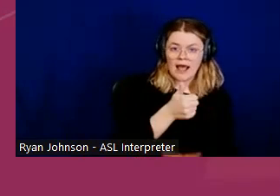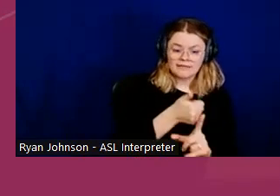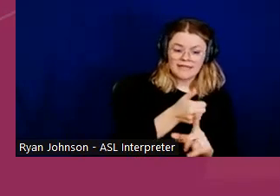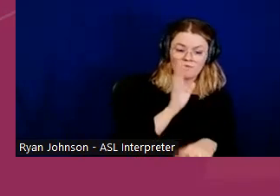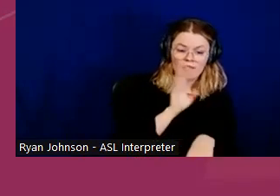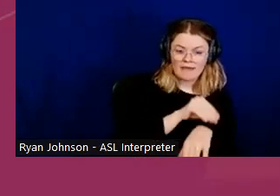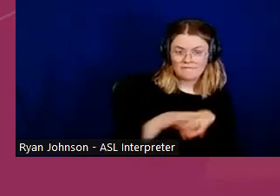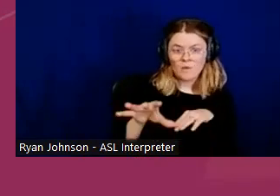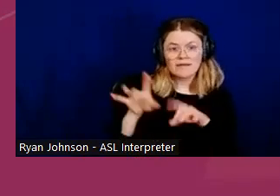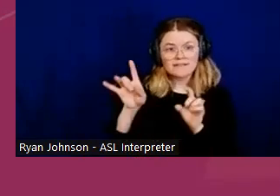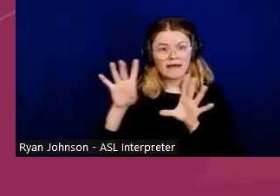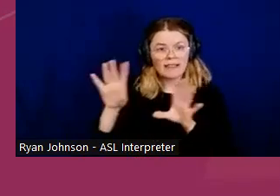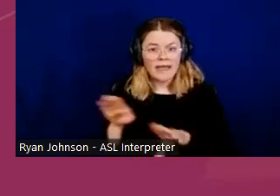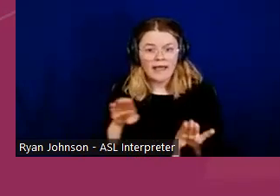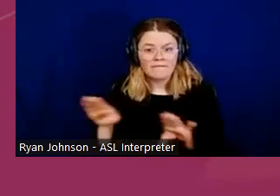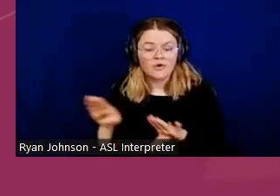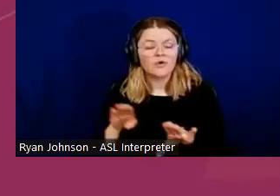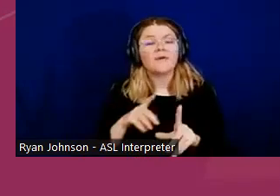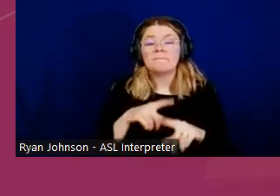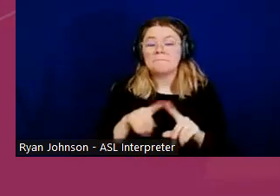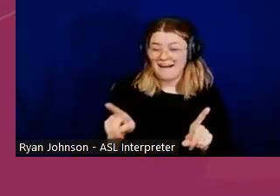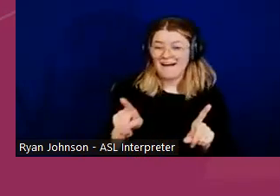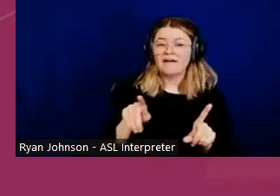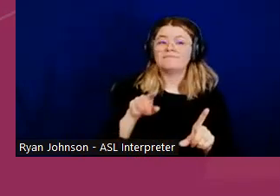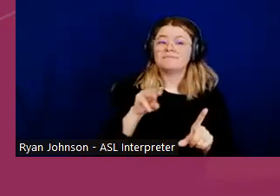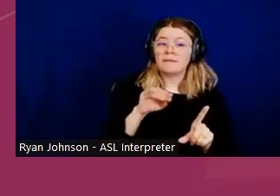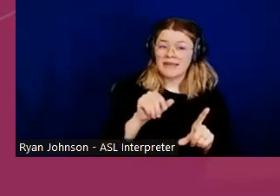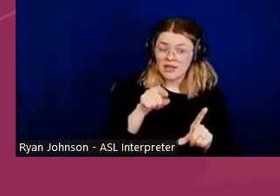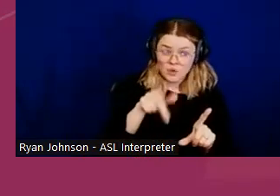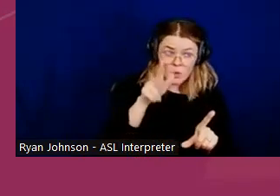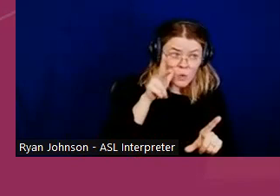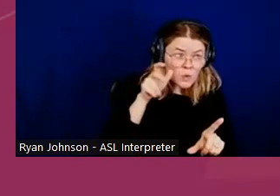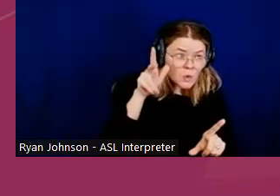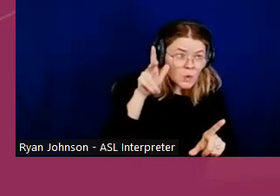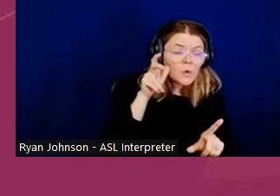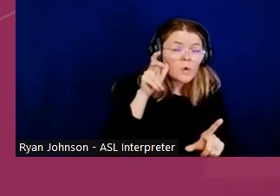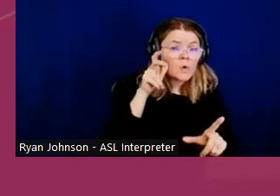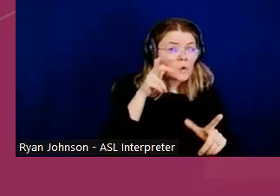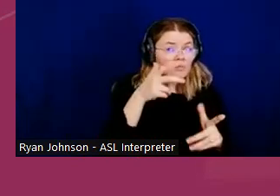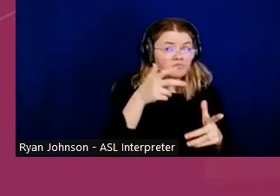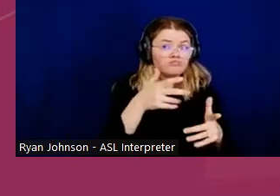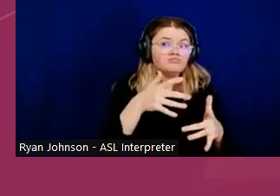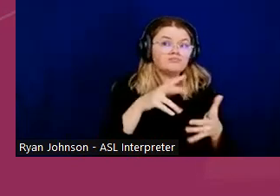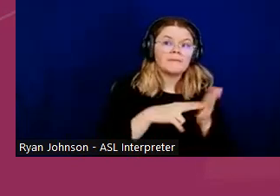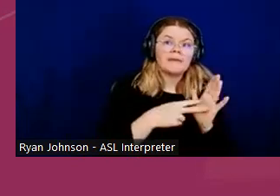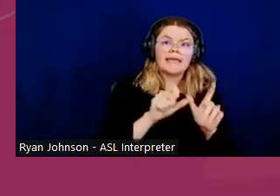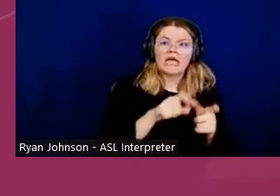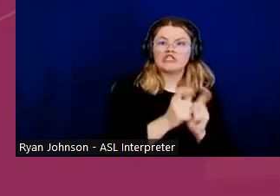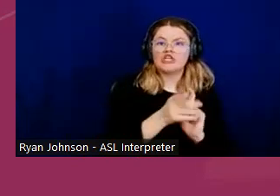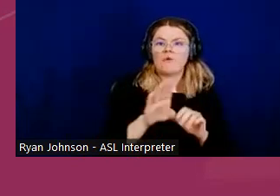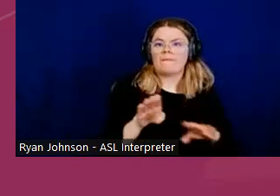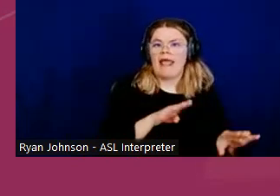we see and hear can change our perspective on how much and how long we are willing to accept and tolerate